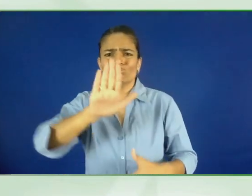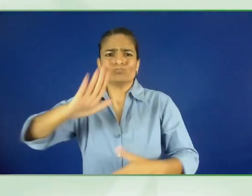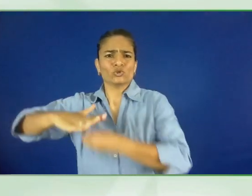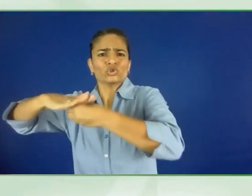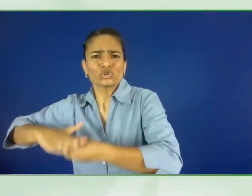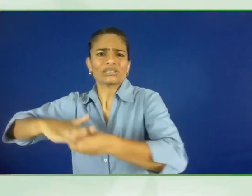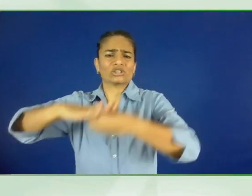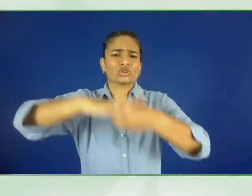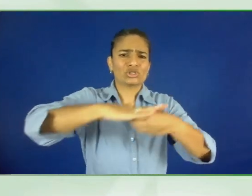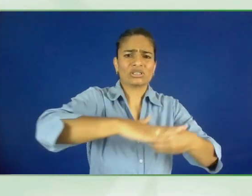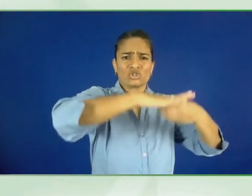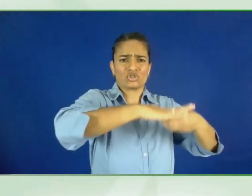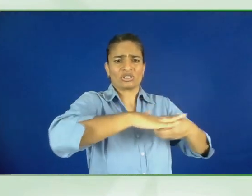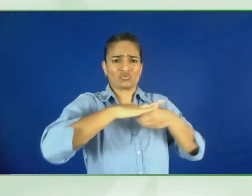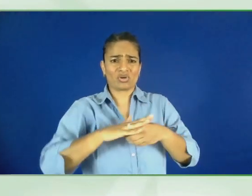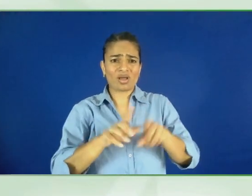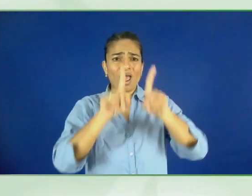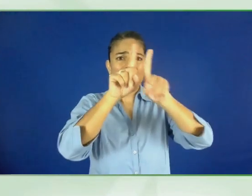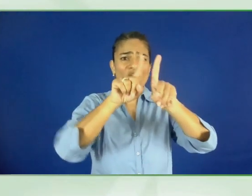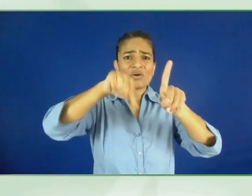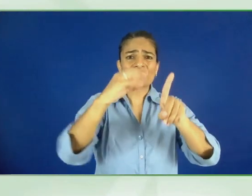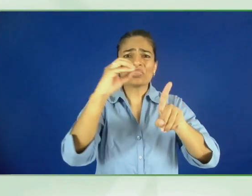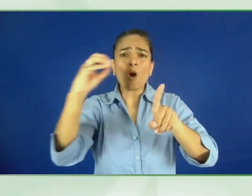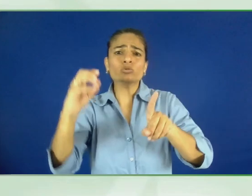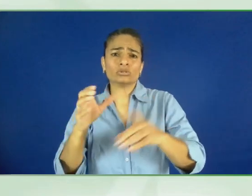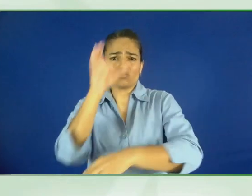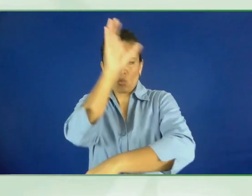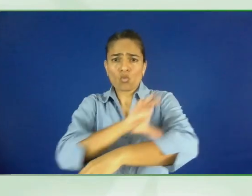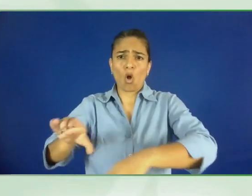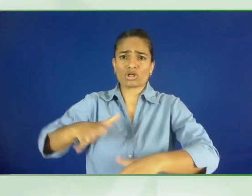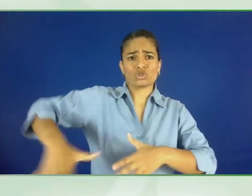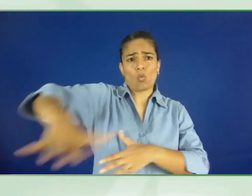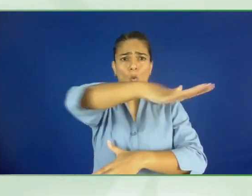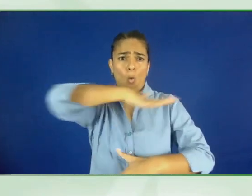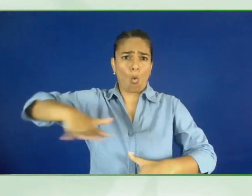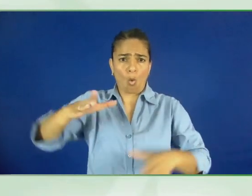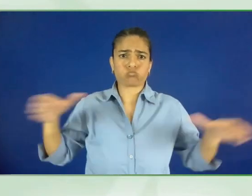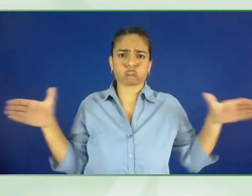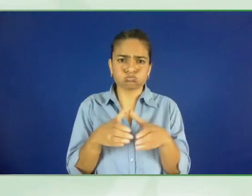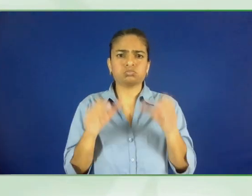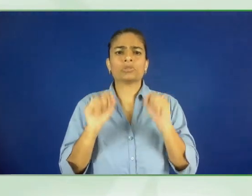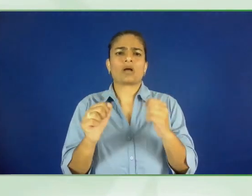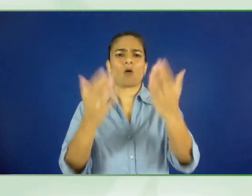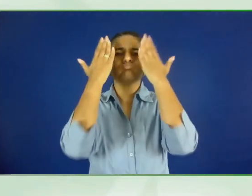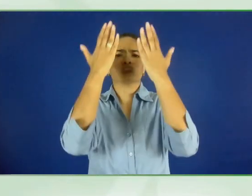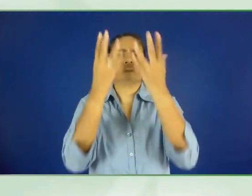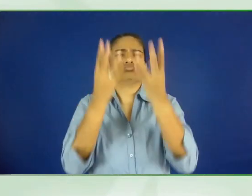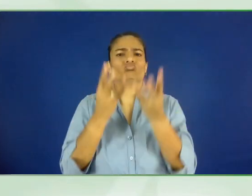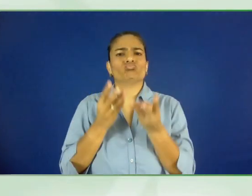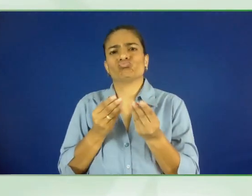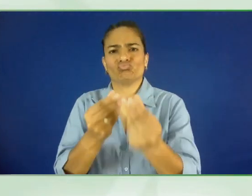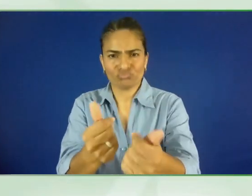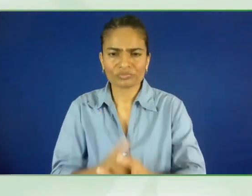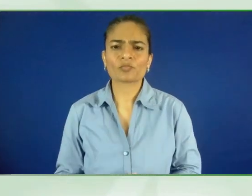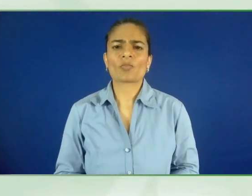in the whole college, so that everyone could study better. After careful consideration, in my